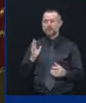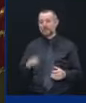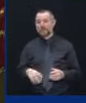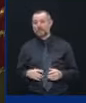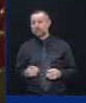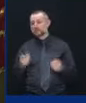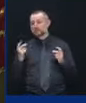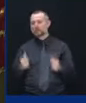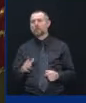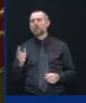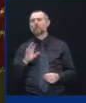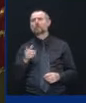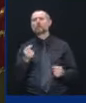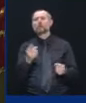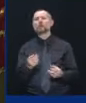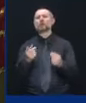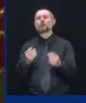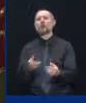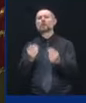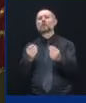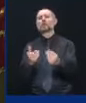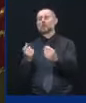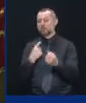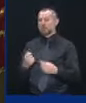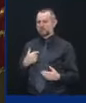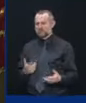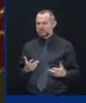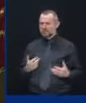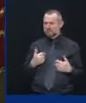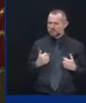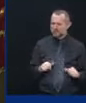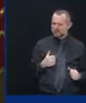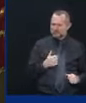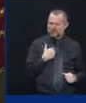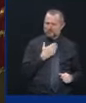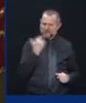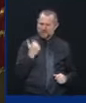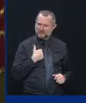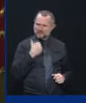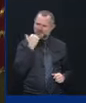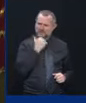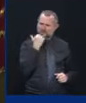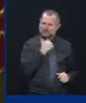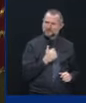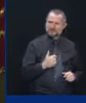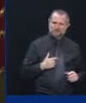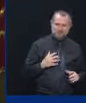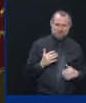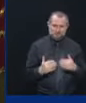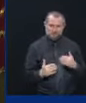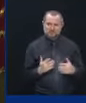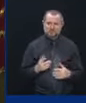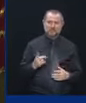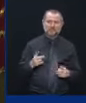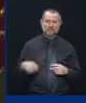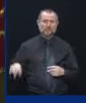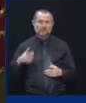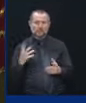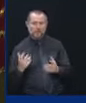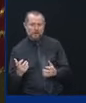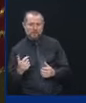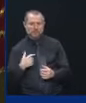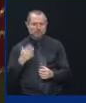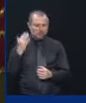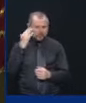what are you going to do? What are you going to do? What are you going to do? And we do our best understanding the demands of the public, wanting information, wanting answers.